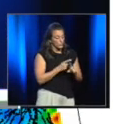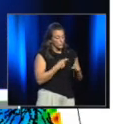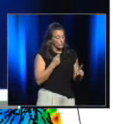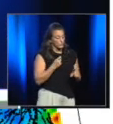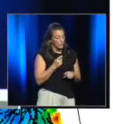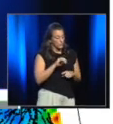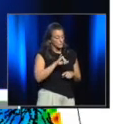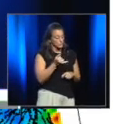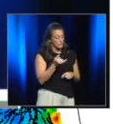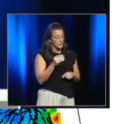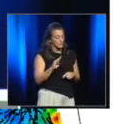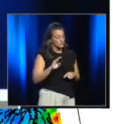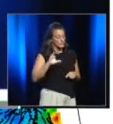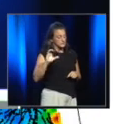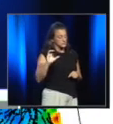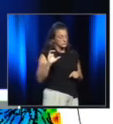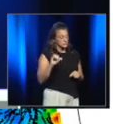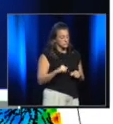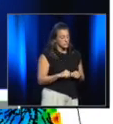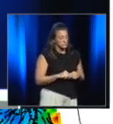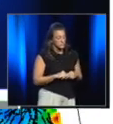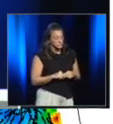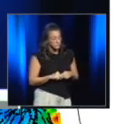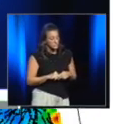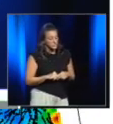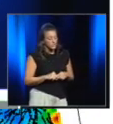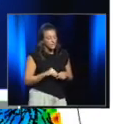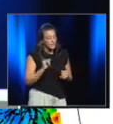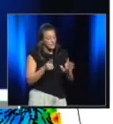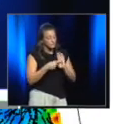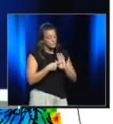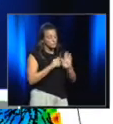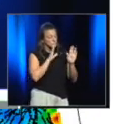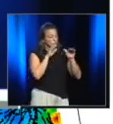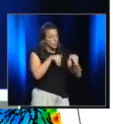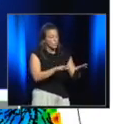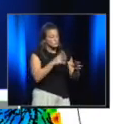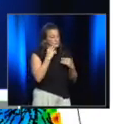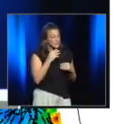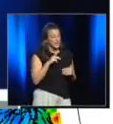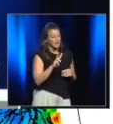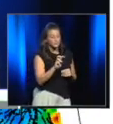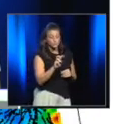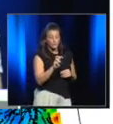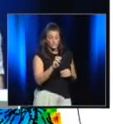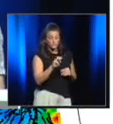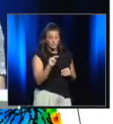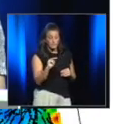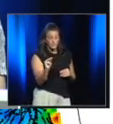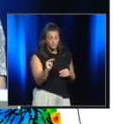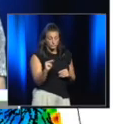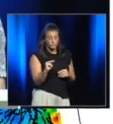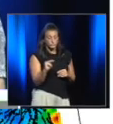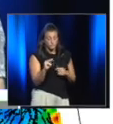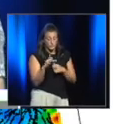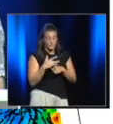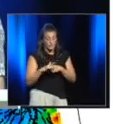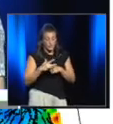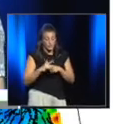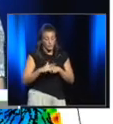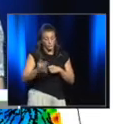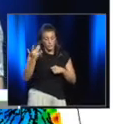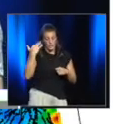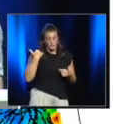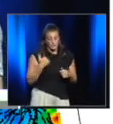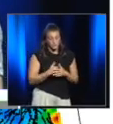The figure on the left just shows all the ocean data at 200 metres that were available through conventional oceanographic means at the time. And